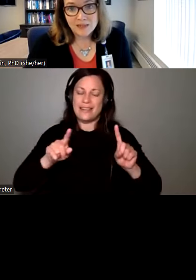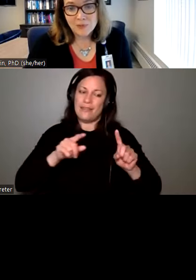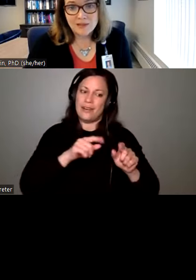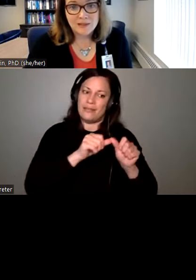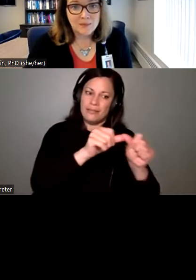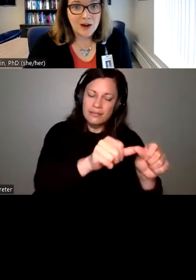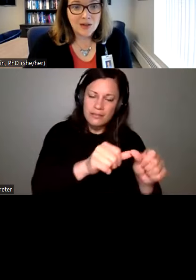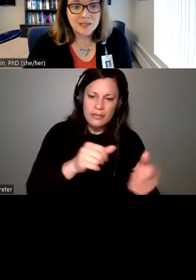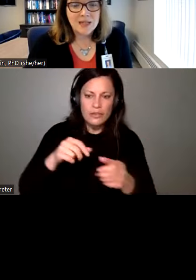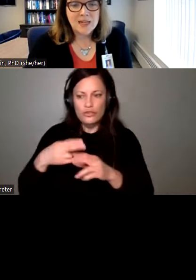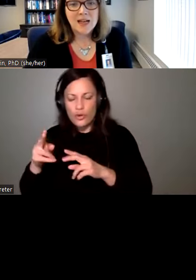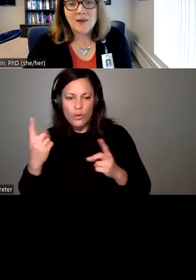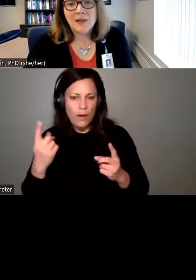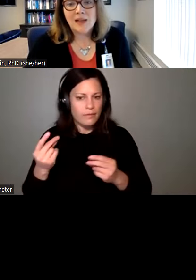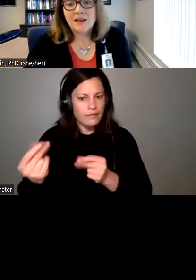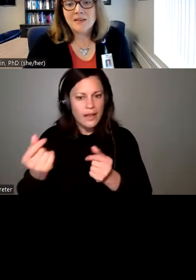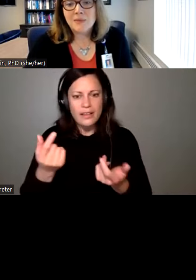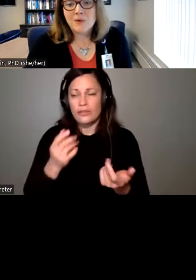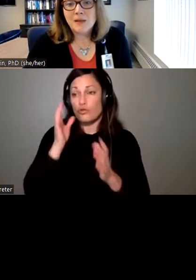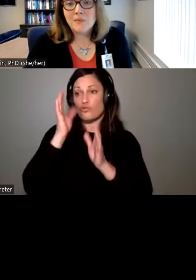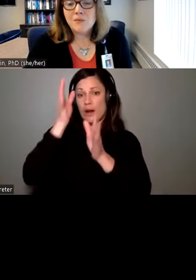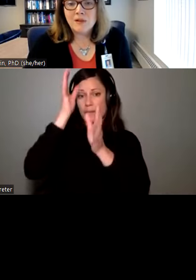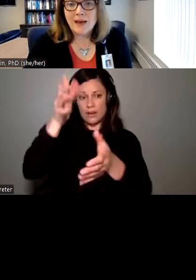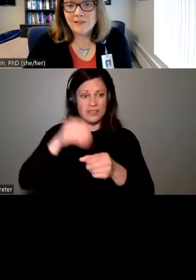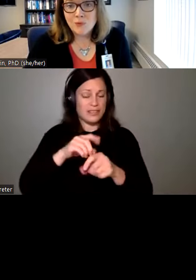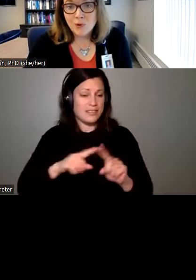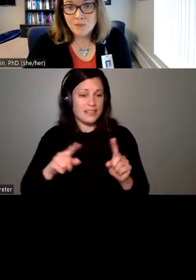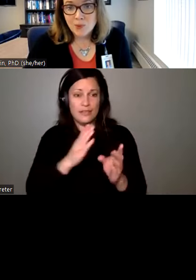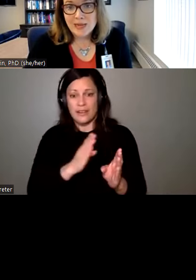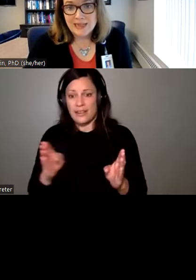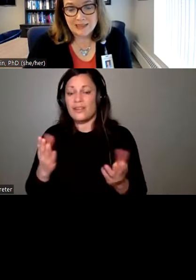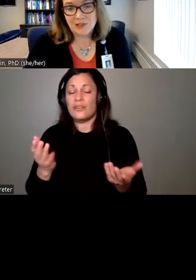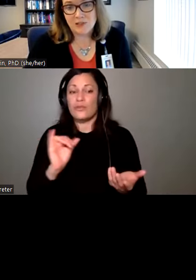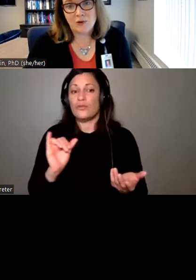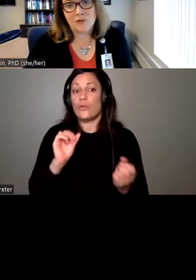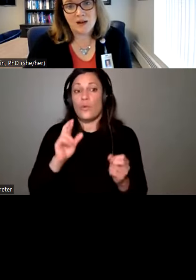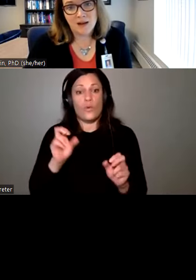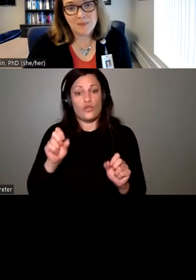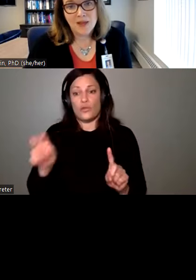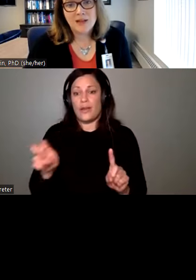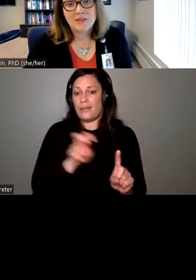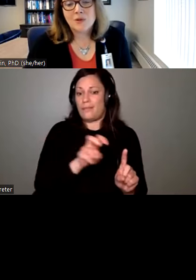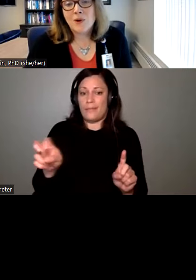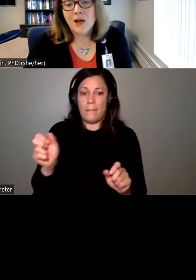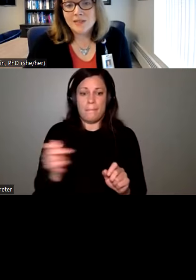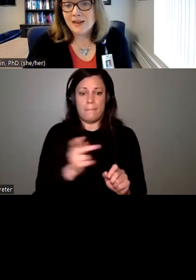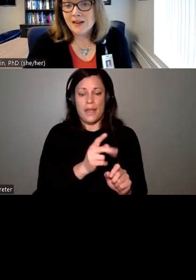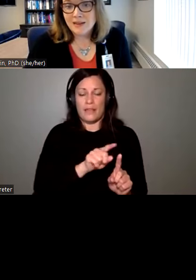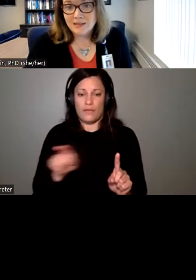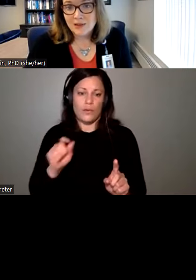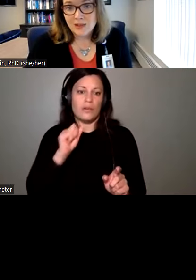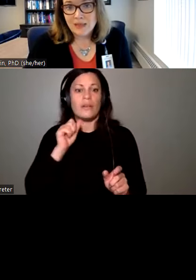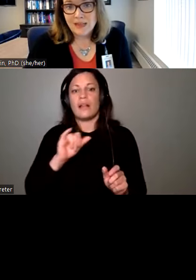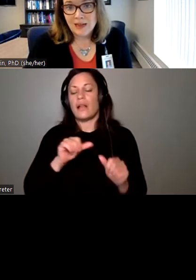in different places than parents. And people may be moving back and forth between these stages over time. So the progress may